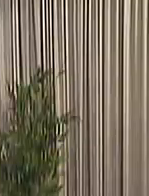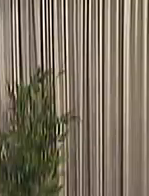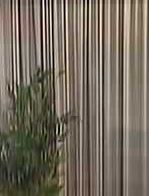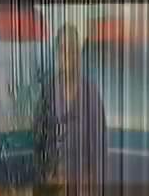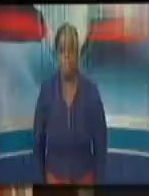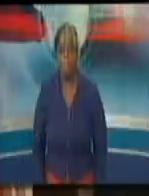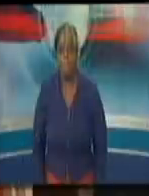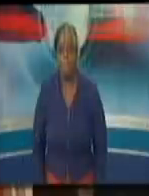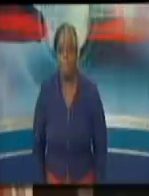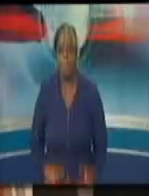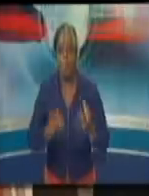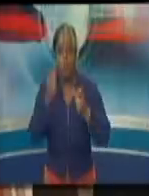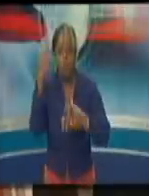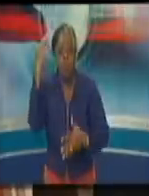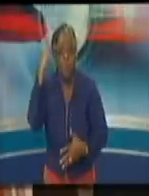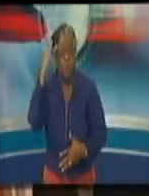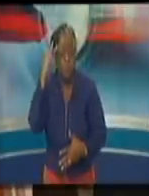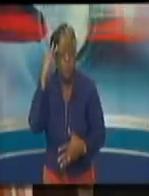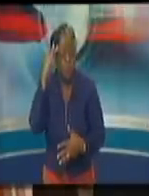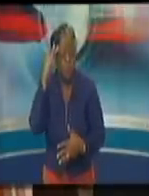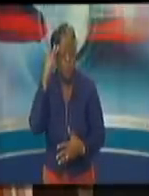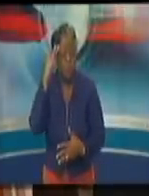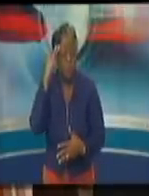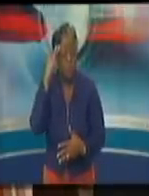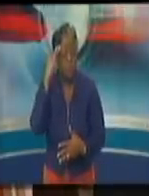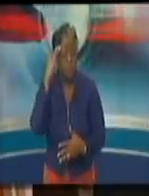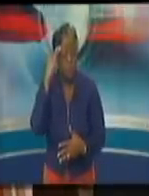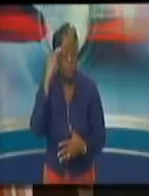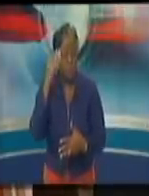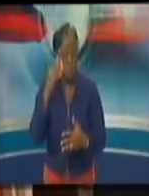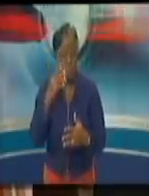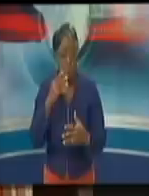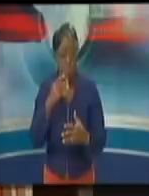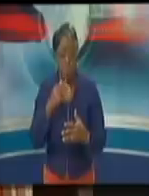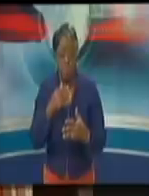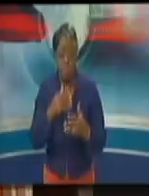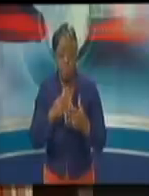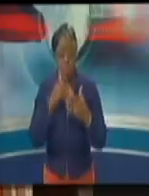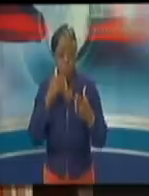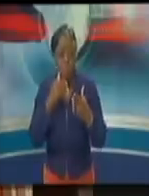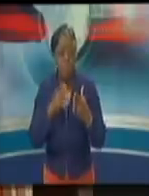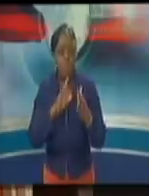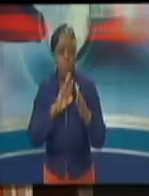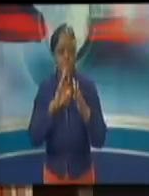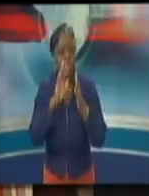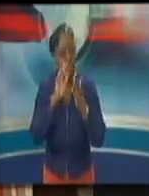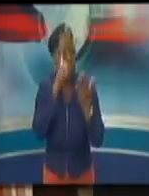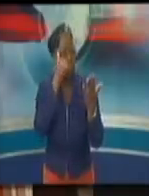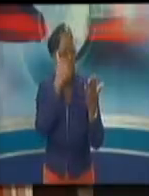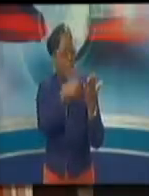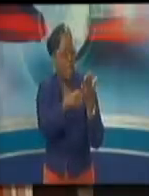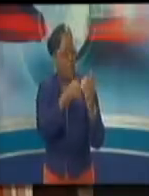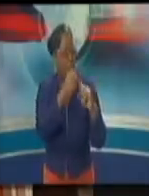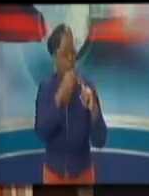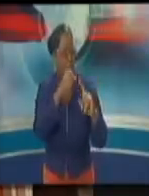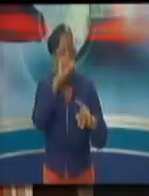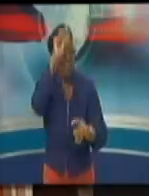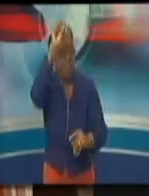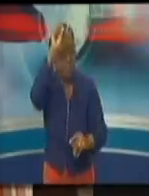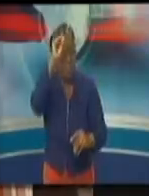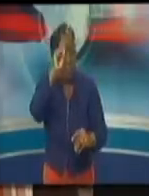wanted to know exactly in terms of, we would have received a memo from the Southwest Regional Health